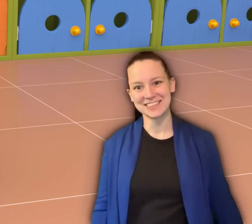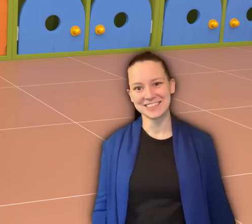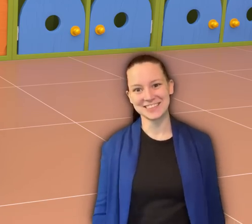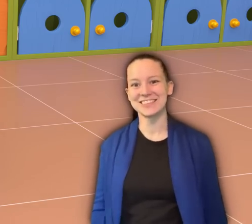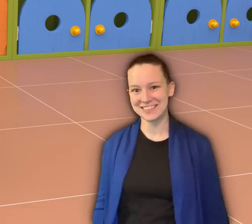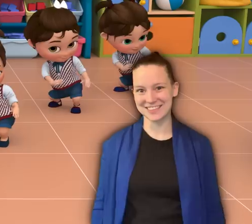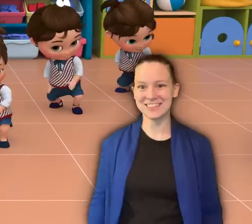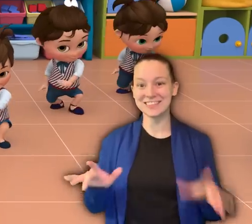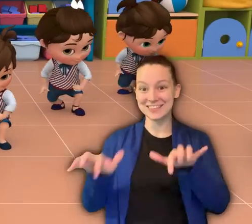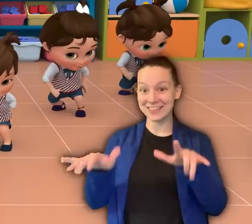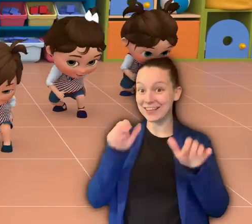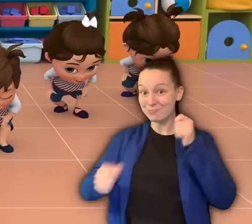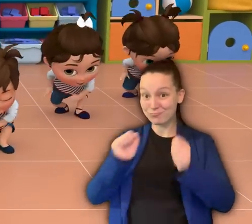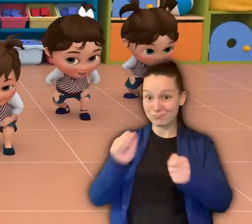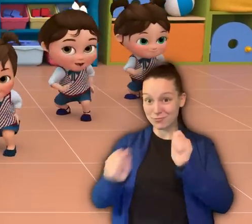cheese